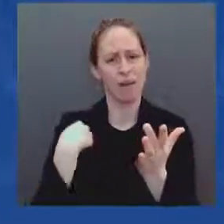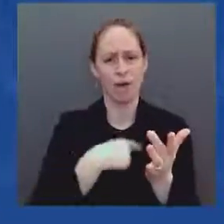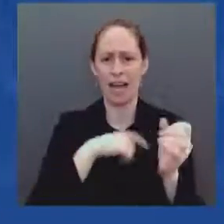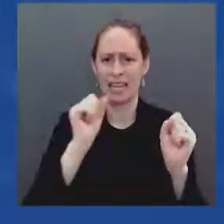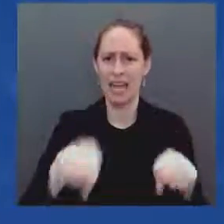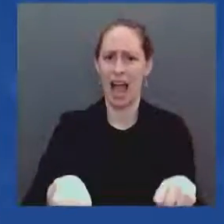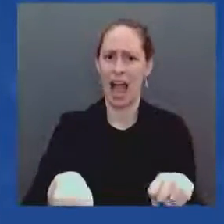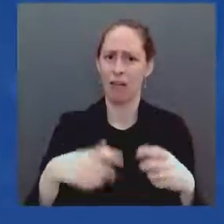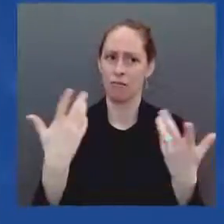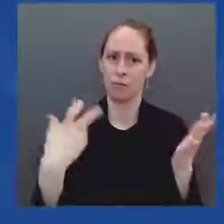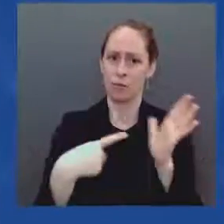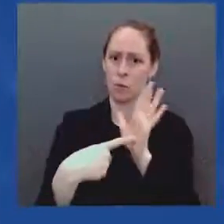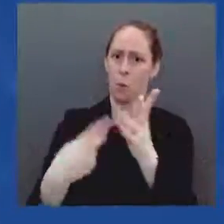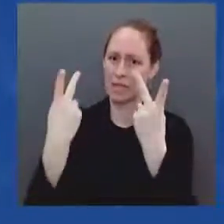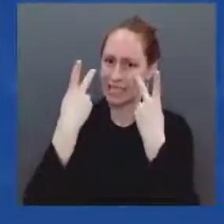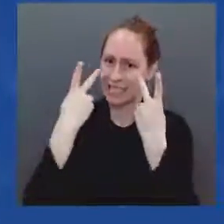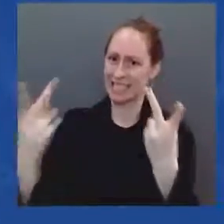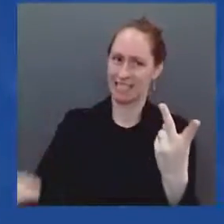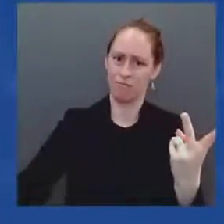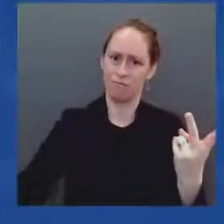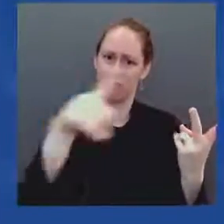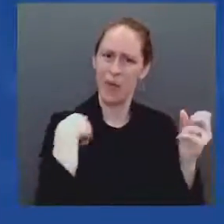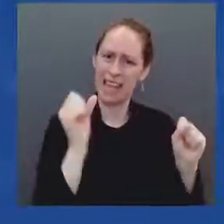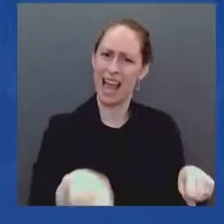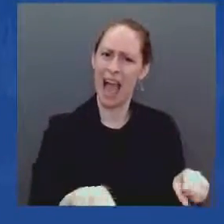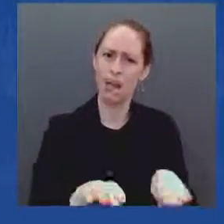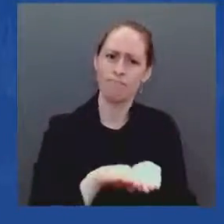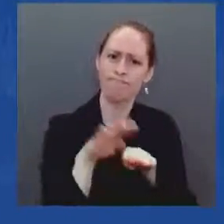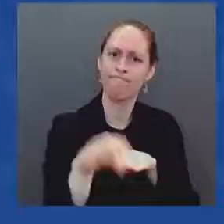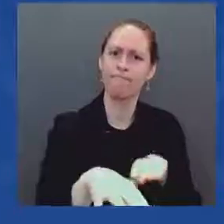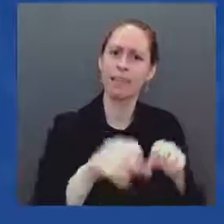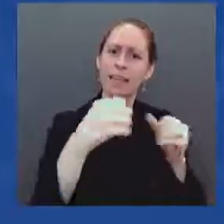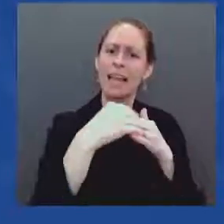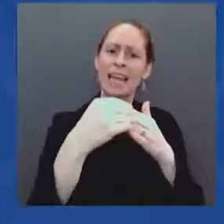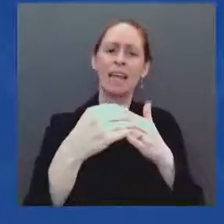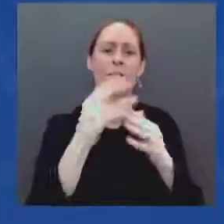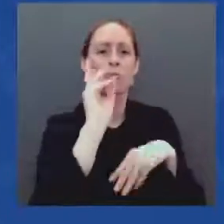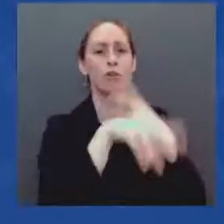on everything from the environment to dealing with the